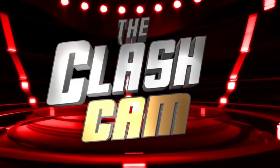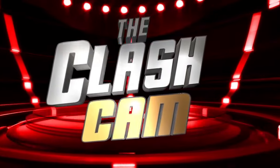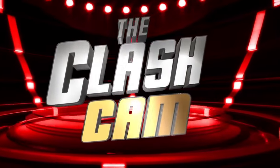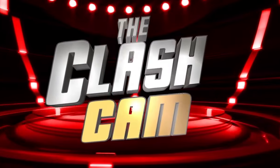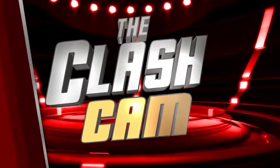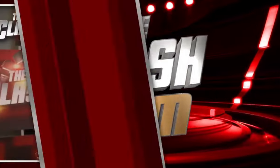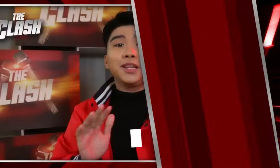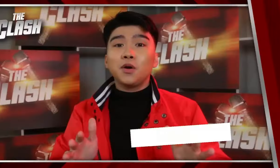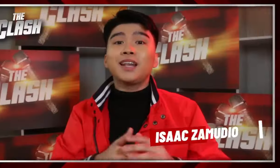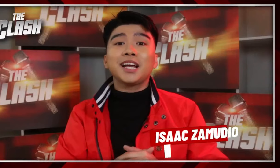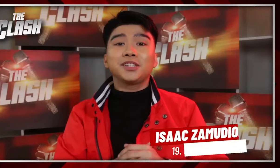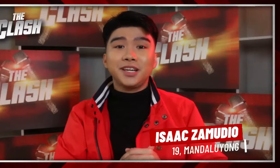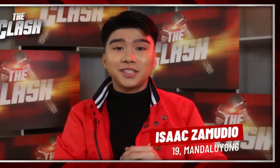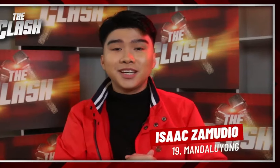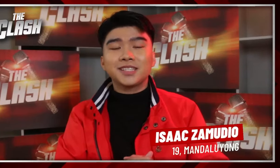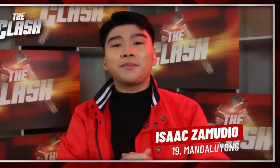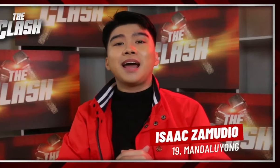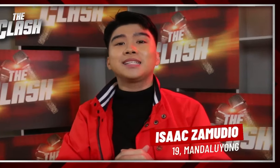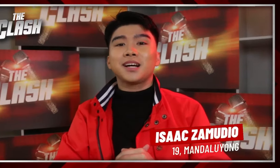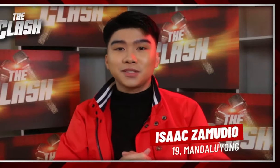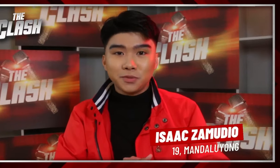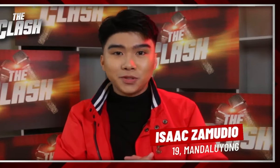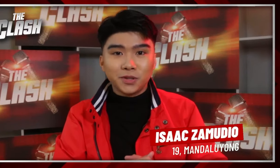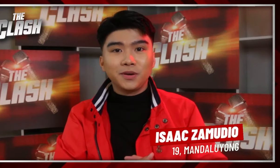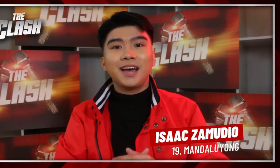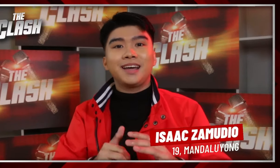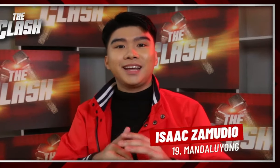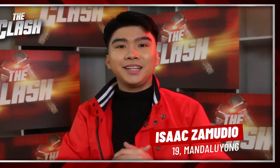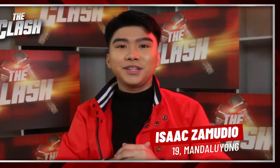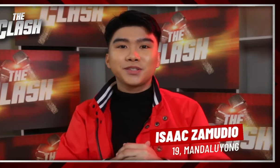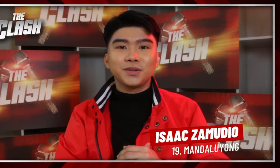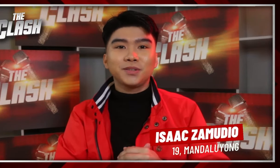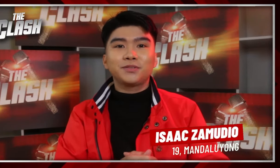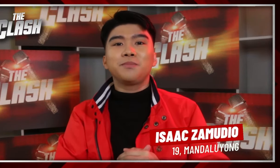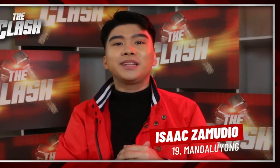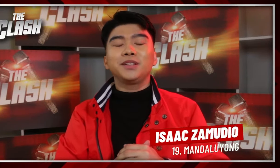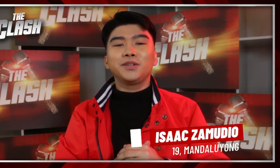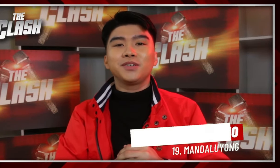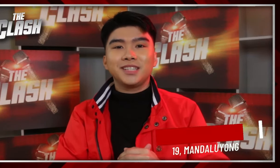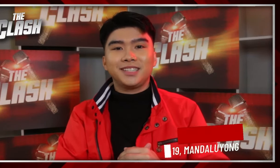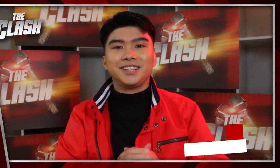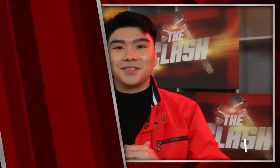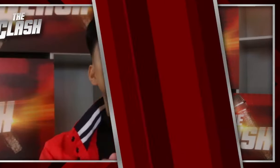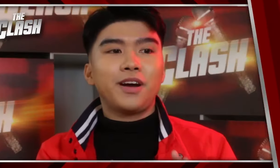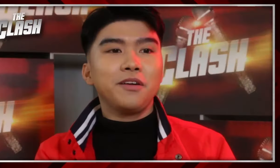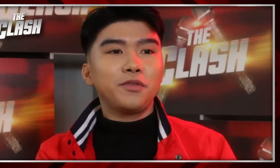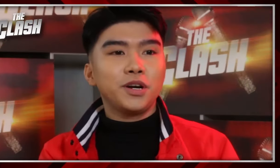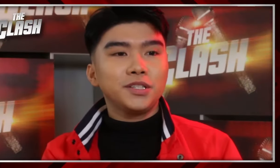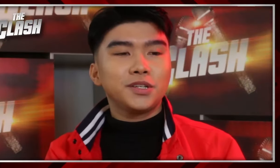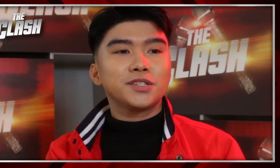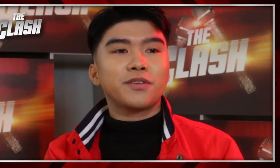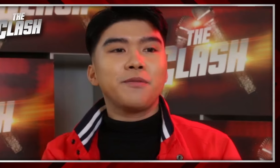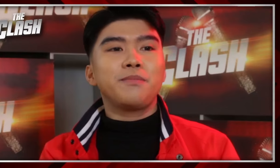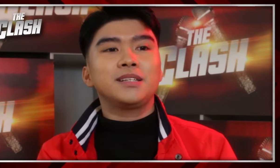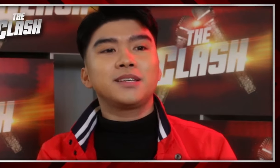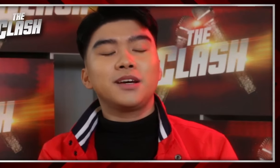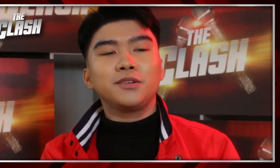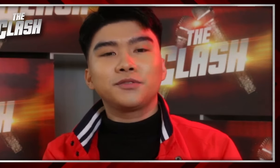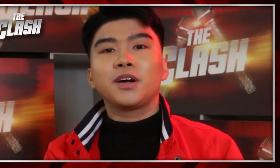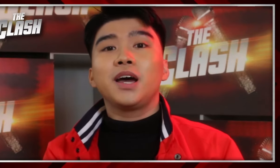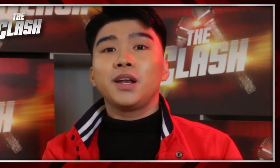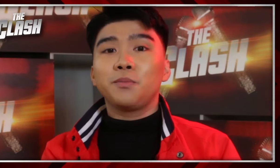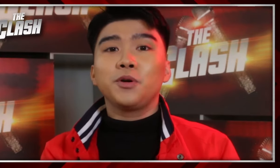po Hello clash Nations I'm Isaac samudio 19 years old from Mandaluyong City by five words Describe